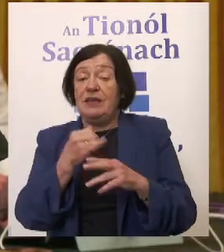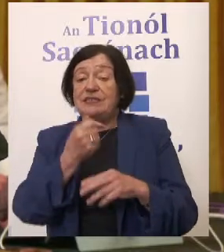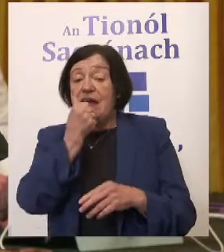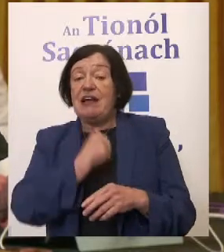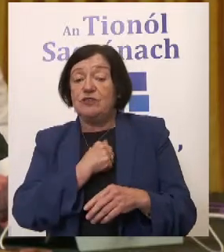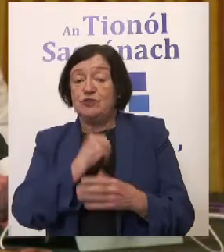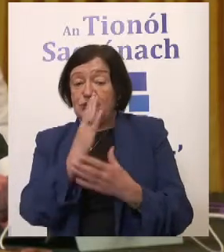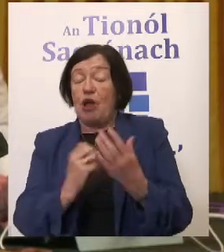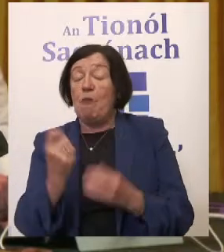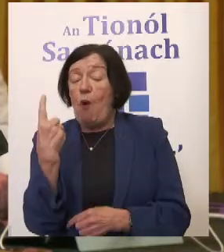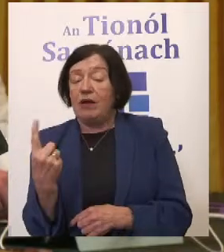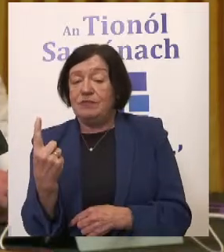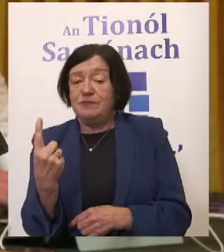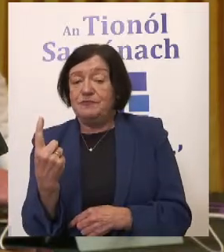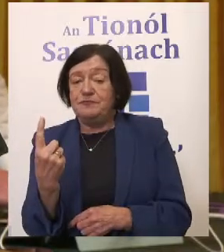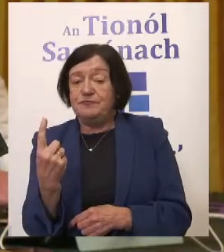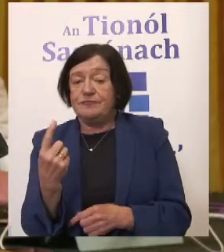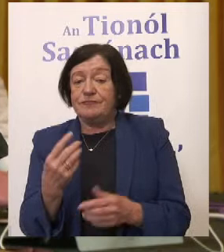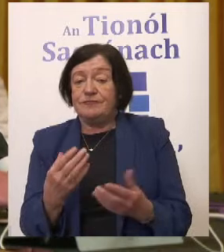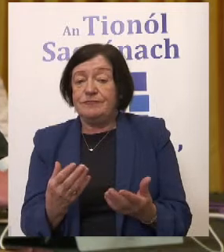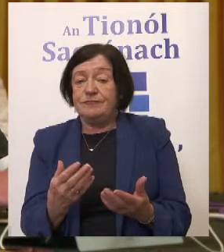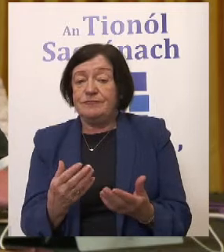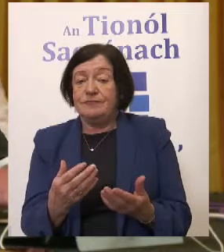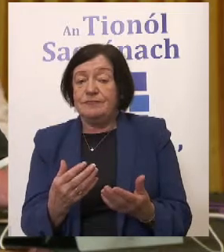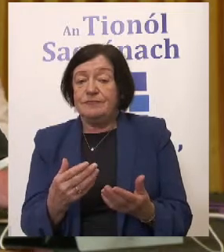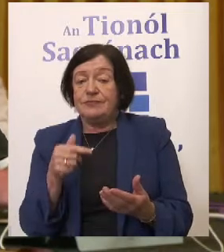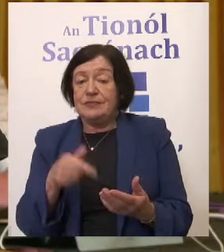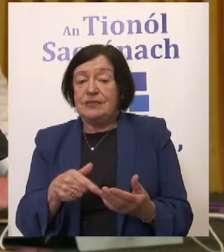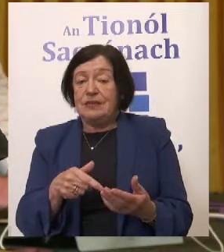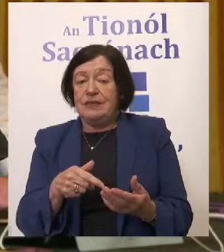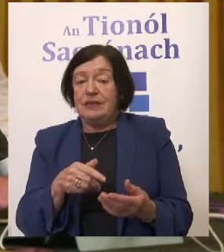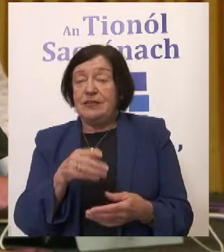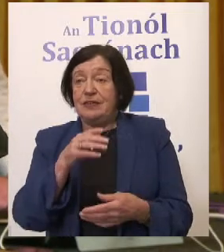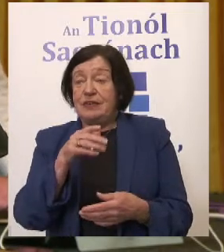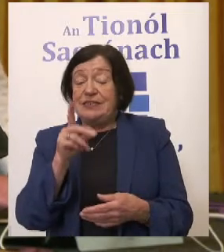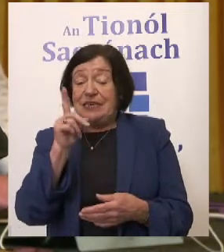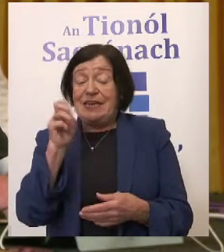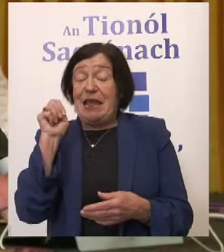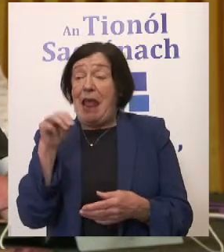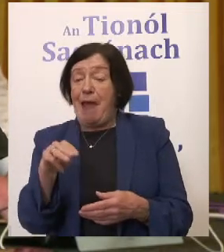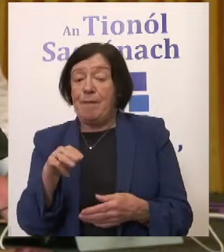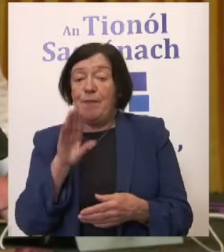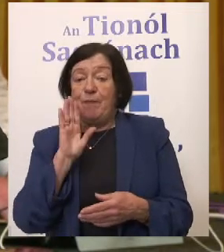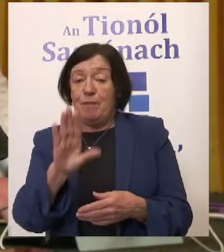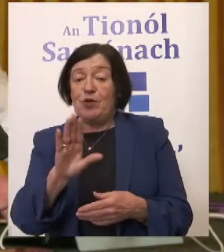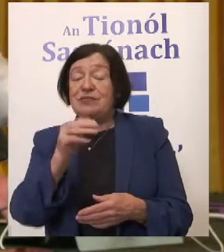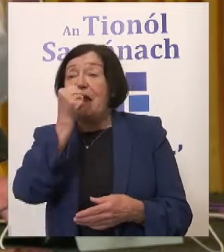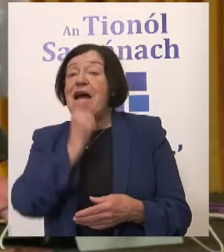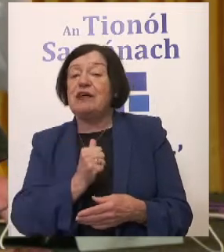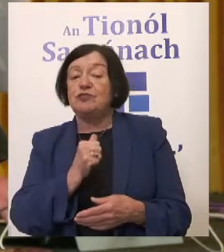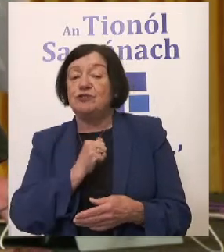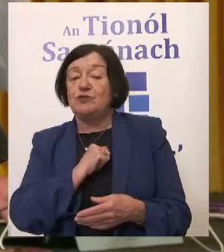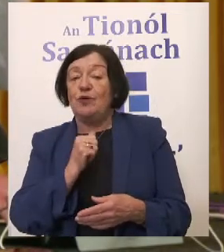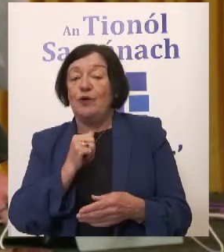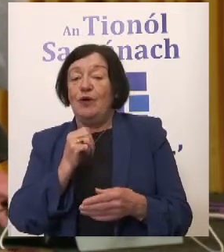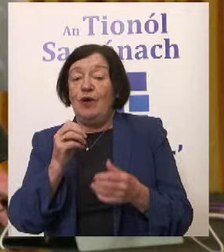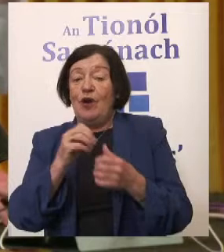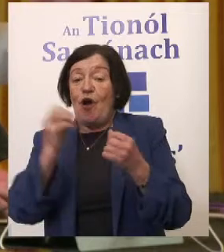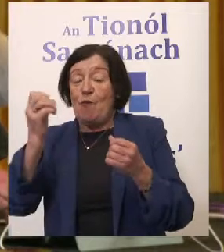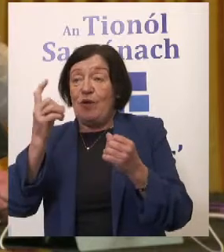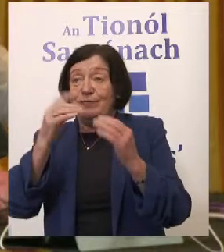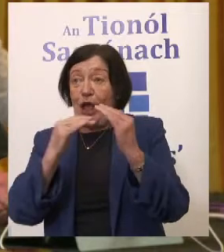answerable to somebody, that the directly elected mayor must in fact answer to a higher